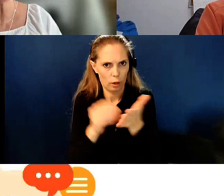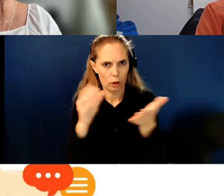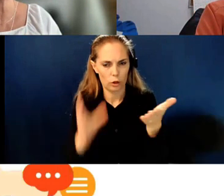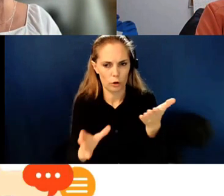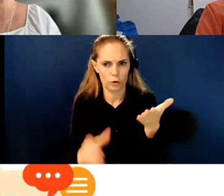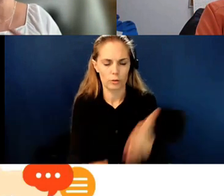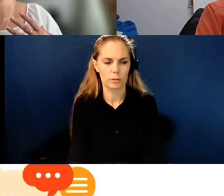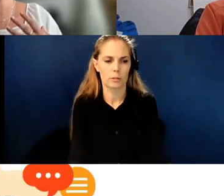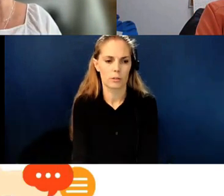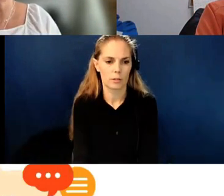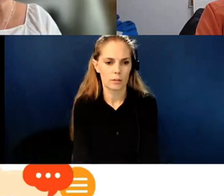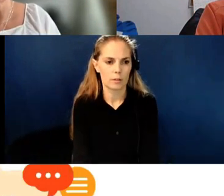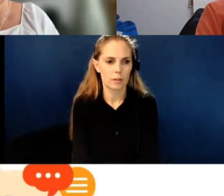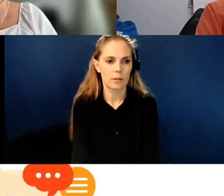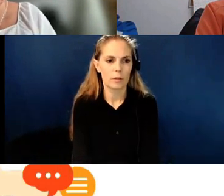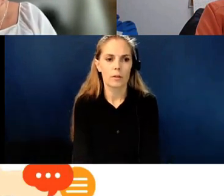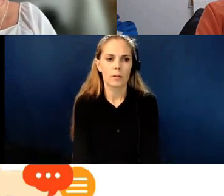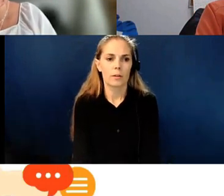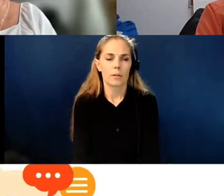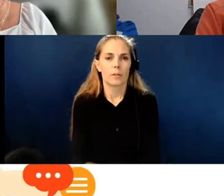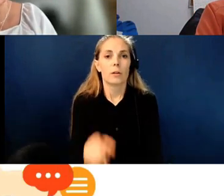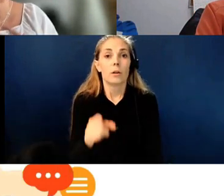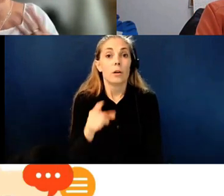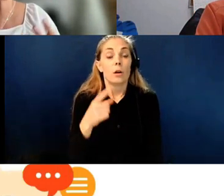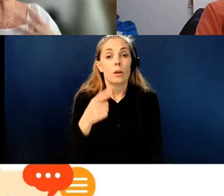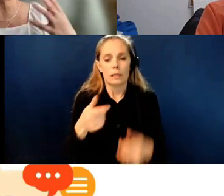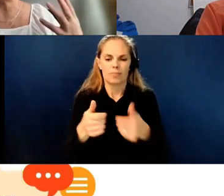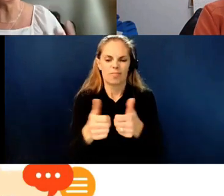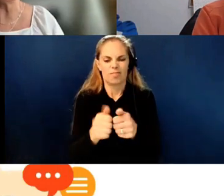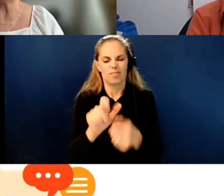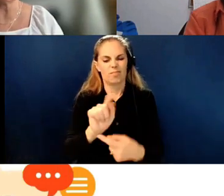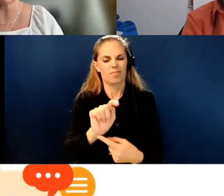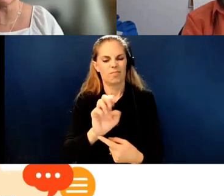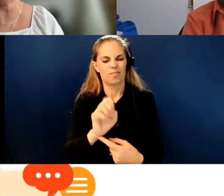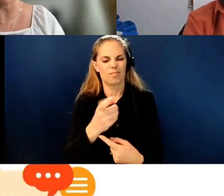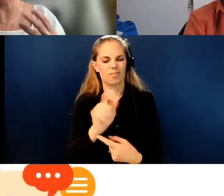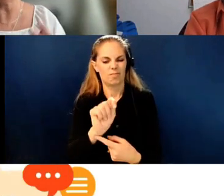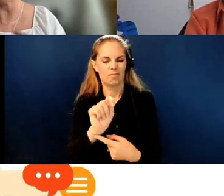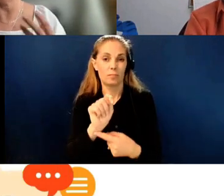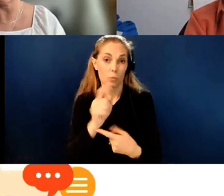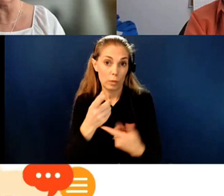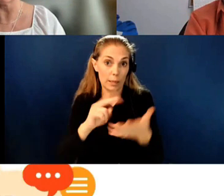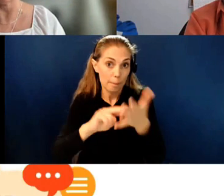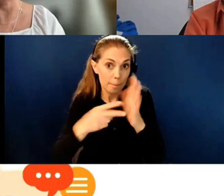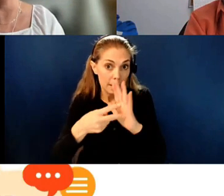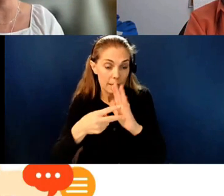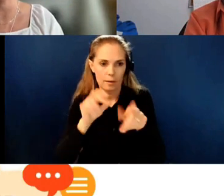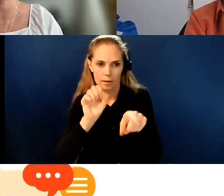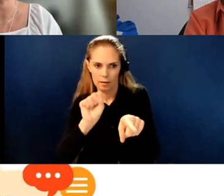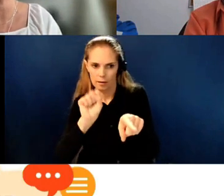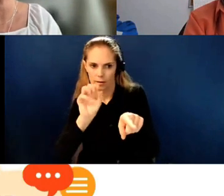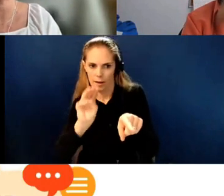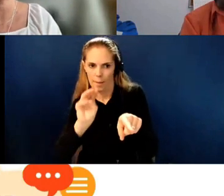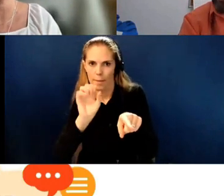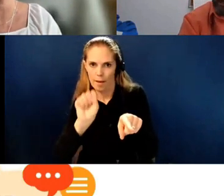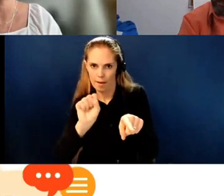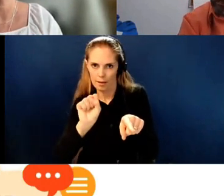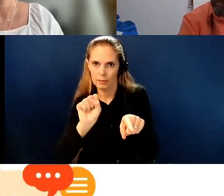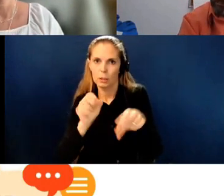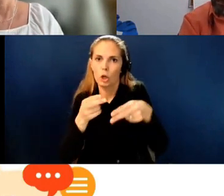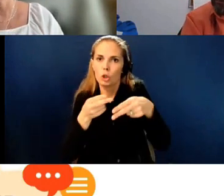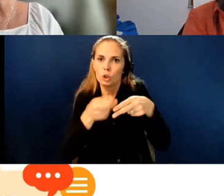short message service that we are discussing, which is a service that many of us have included on built-in into our mobile